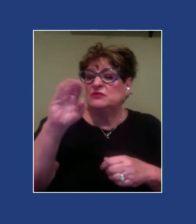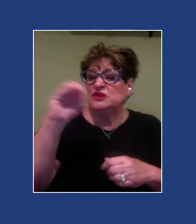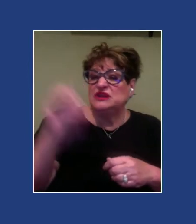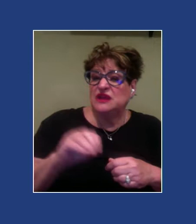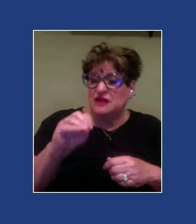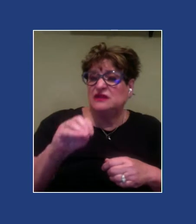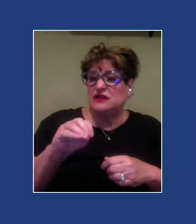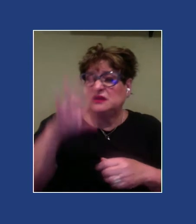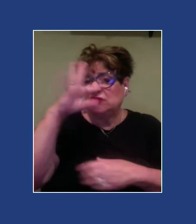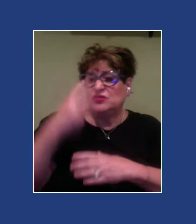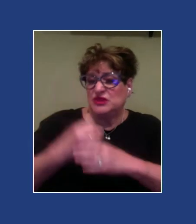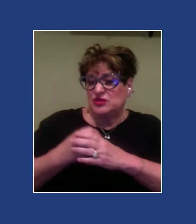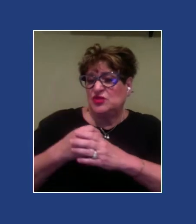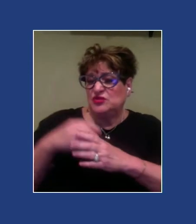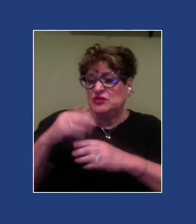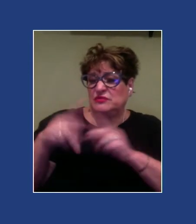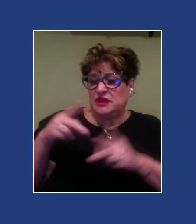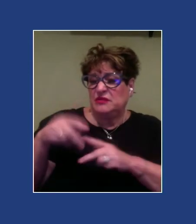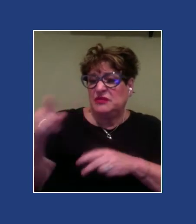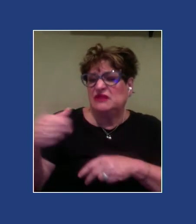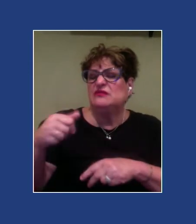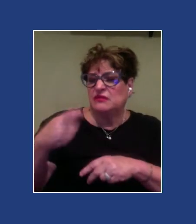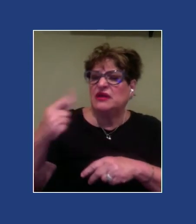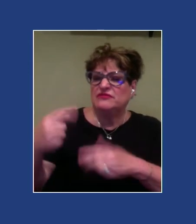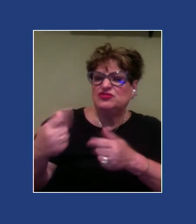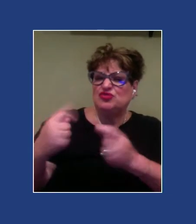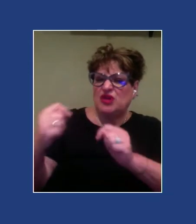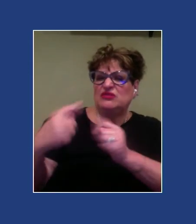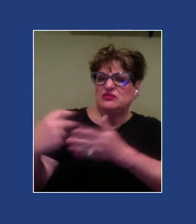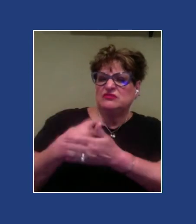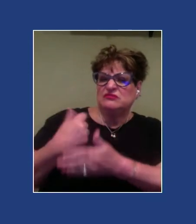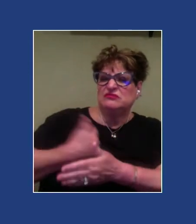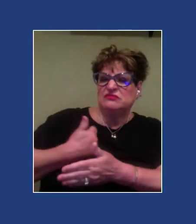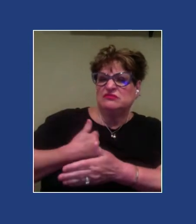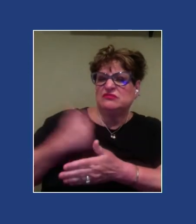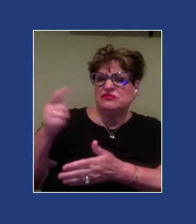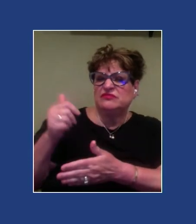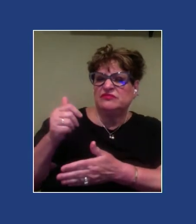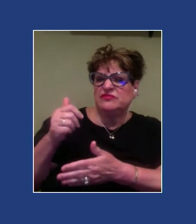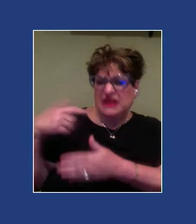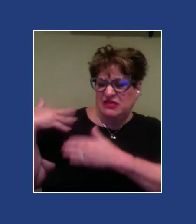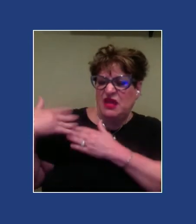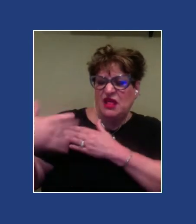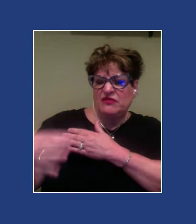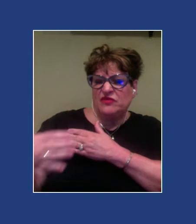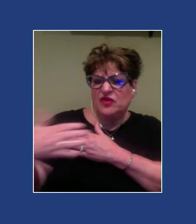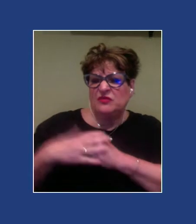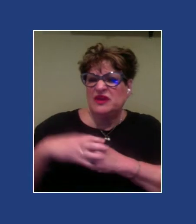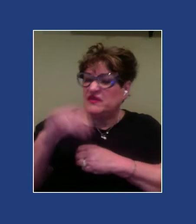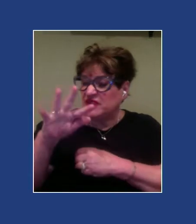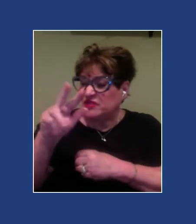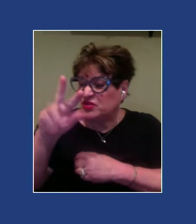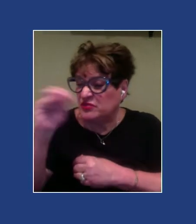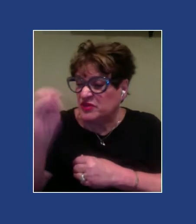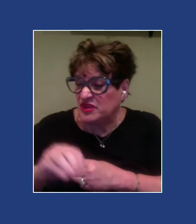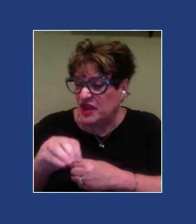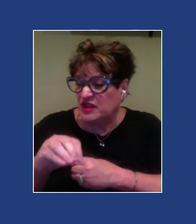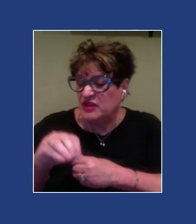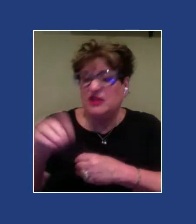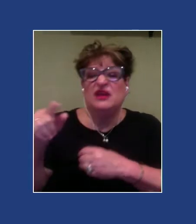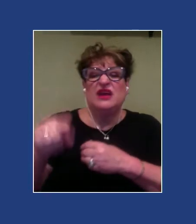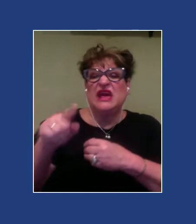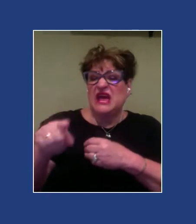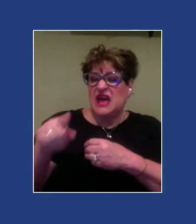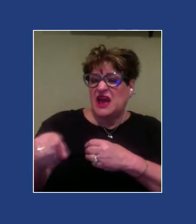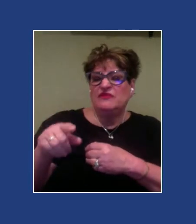and gender diverse people, as I mentioned, have attempted suicide in their lifetime. Up to 53% report lifetime non-suicidal